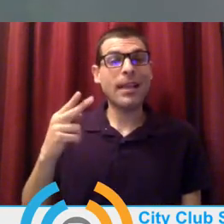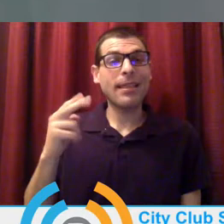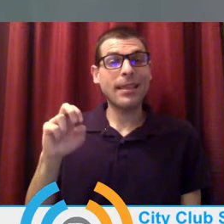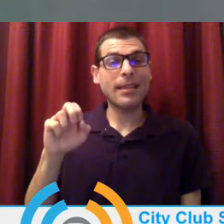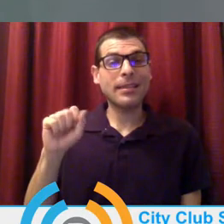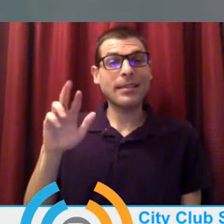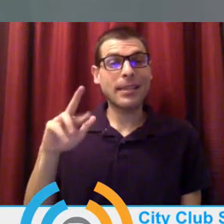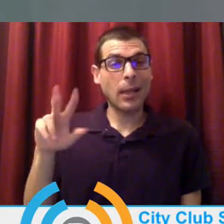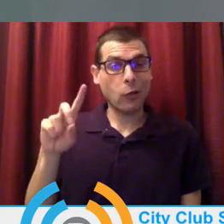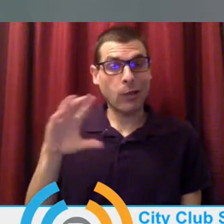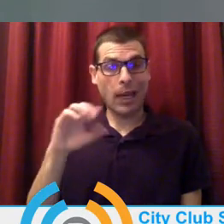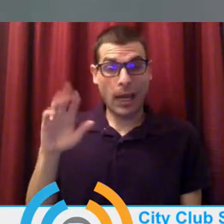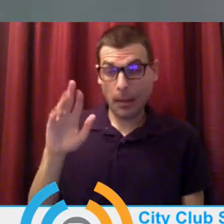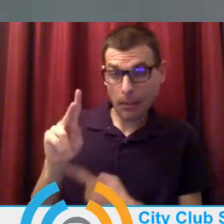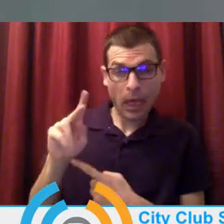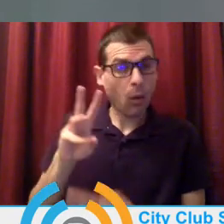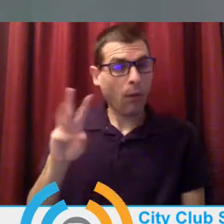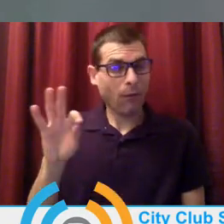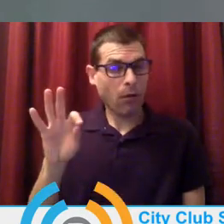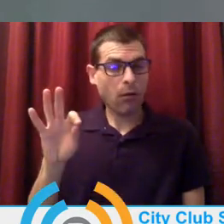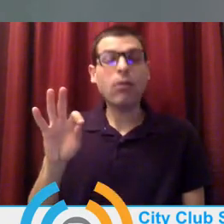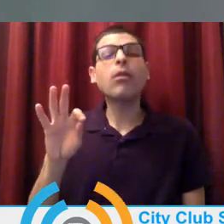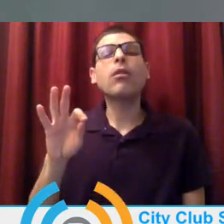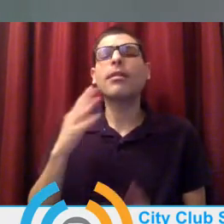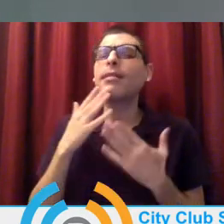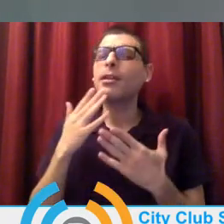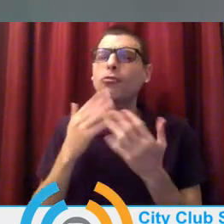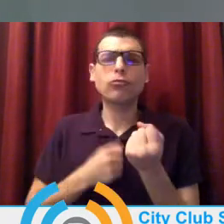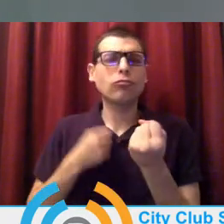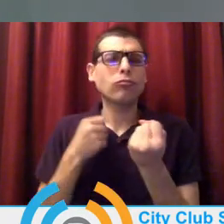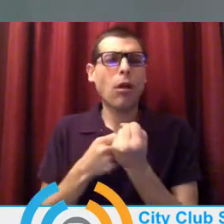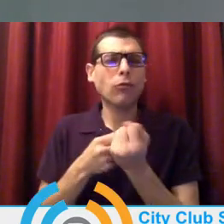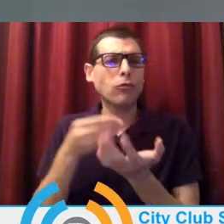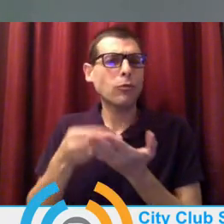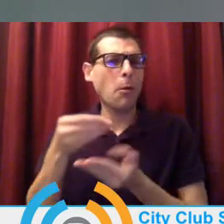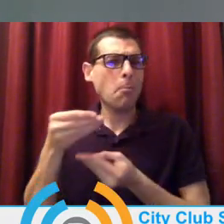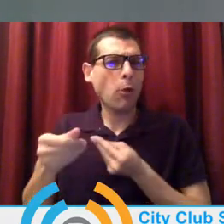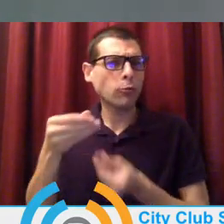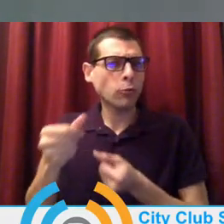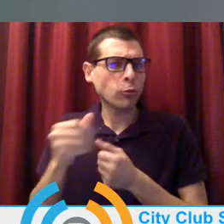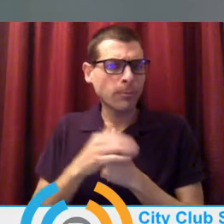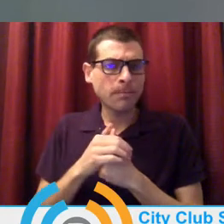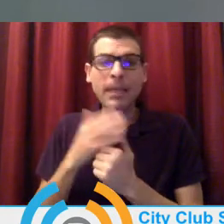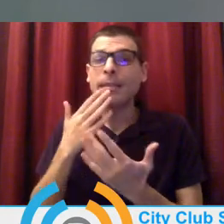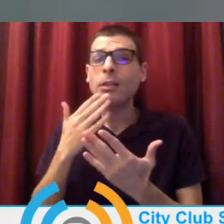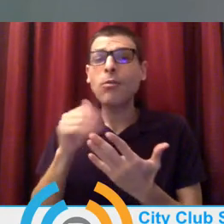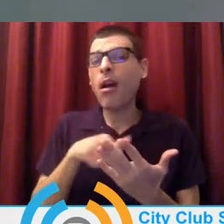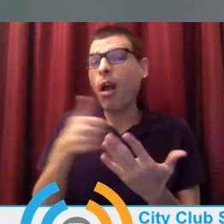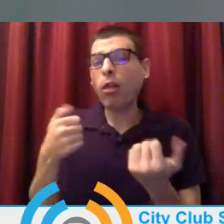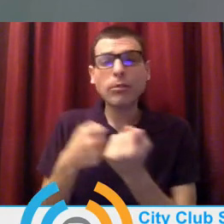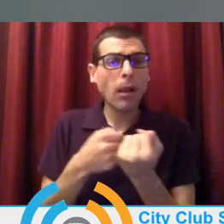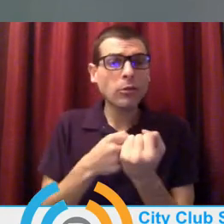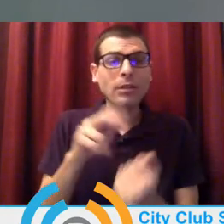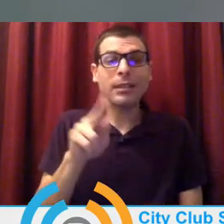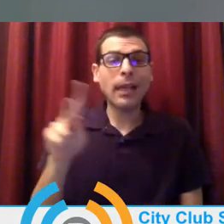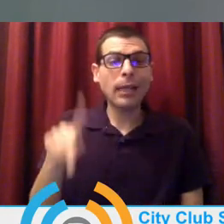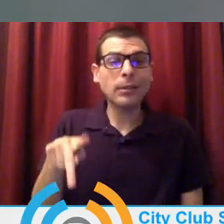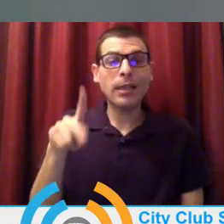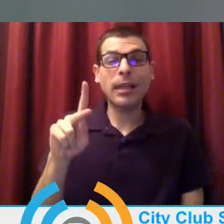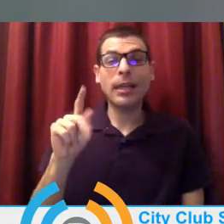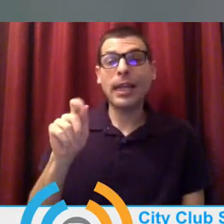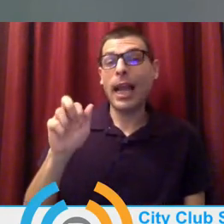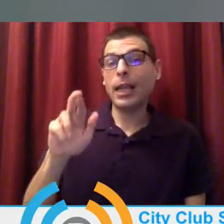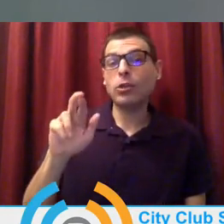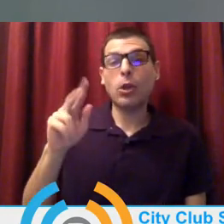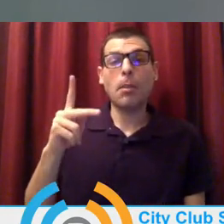Fargo for sponsoring our winter events. I'd also like to thank our supporting sponsors, Kaiser Permanente and Tonkin